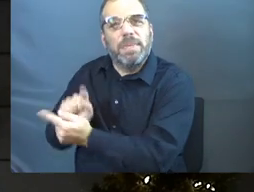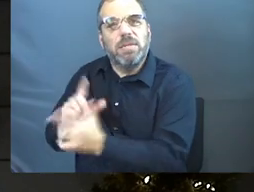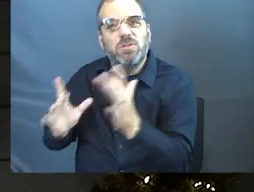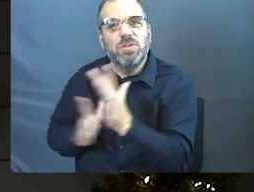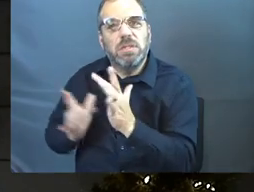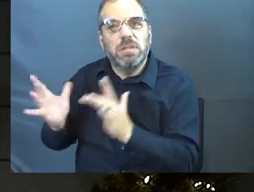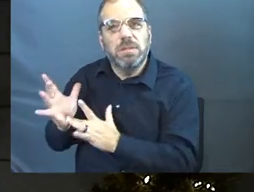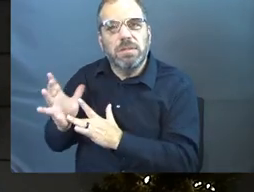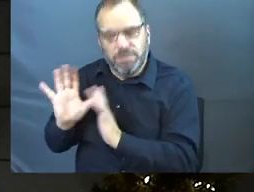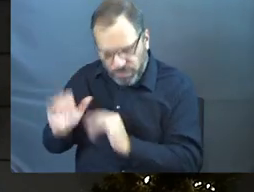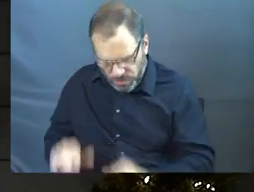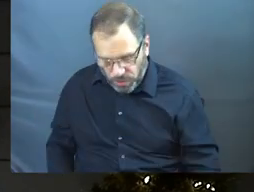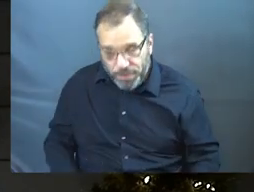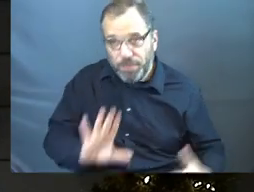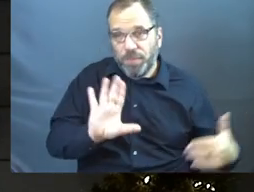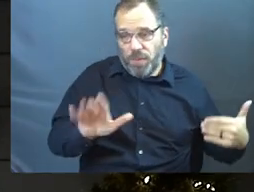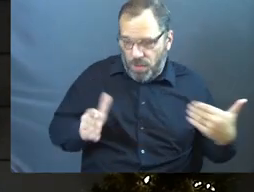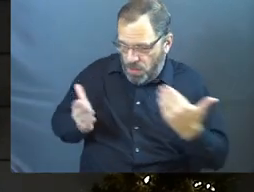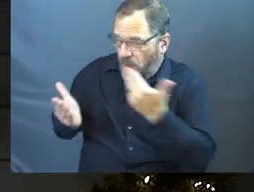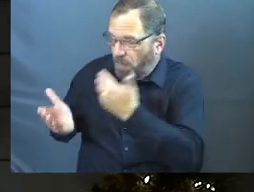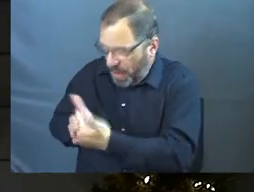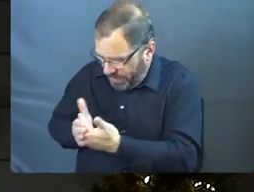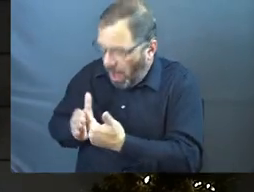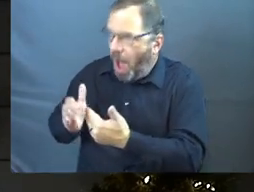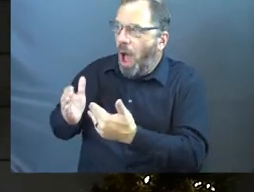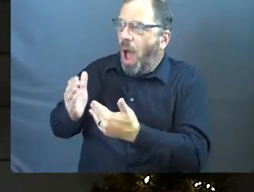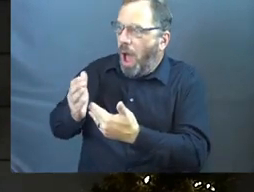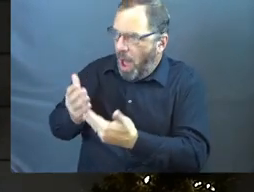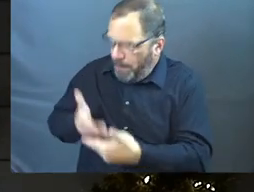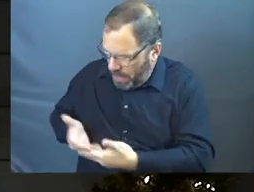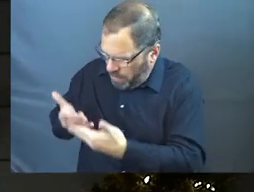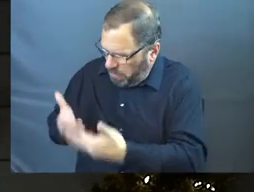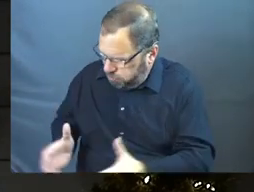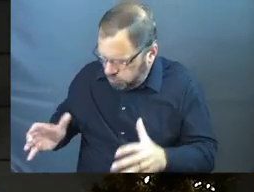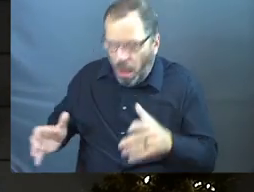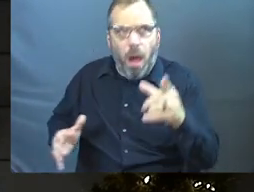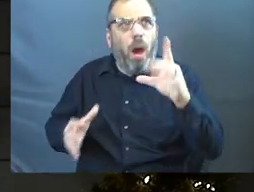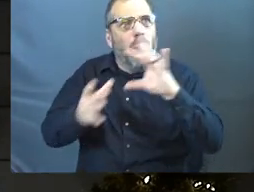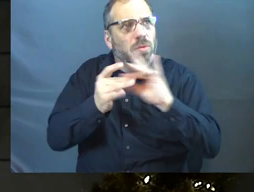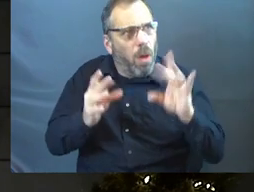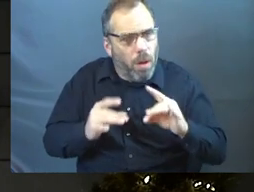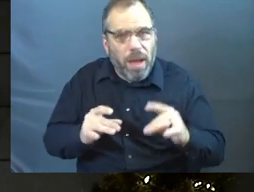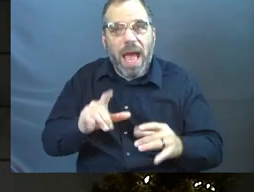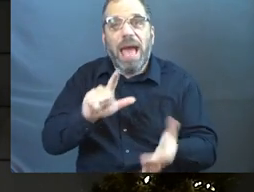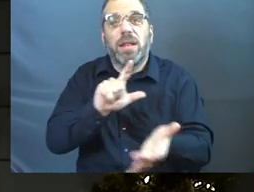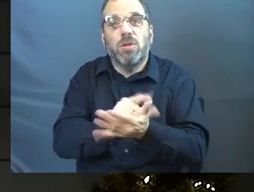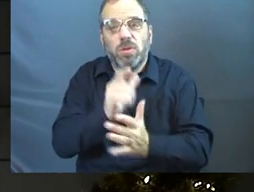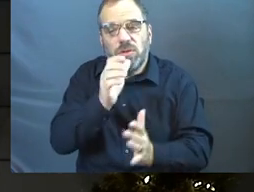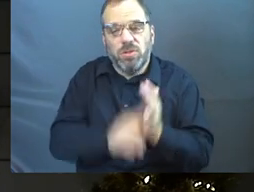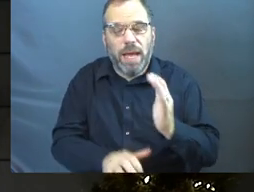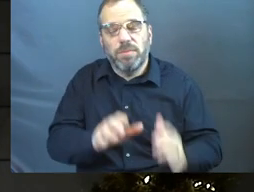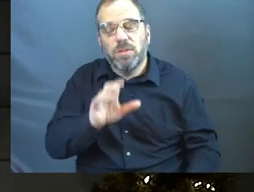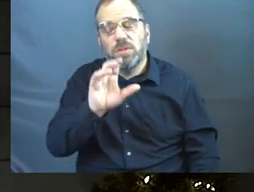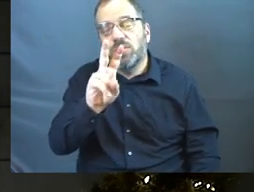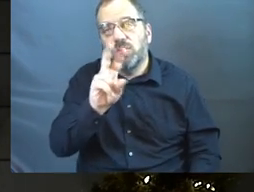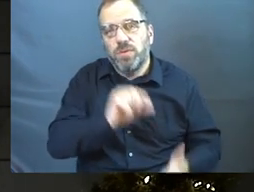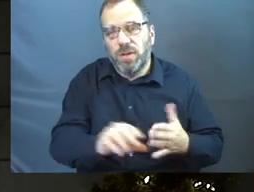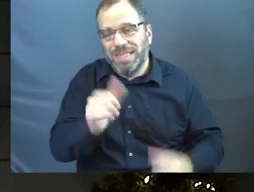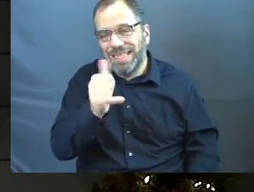Jesus. So they arrived and found Jesus lying in a manger, just like the angels said after they went. And Luke 2, 17 through 20 says